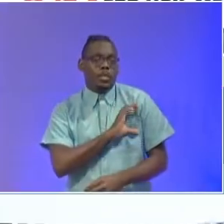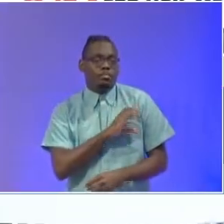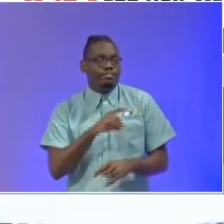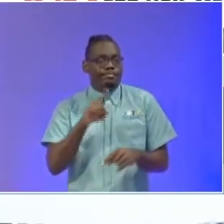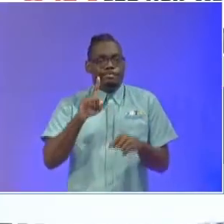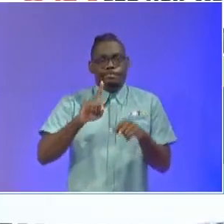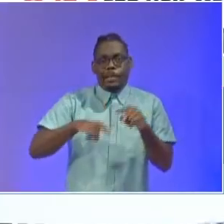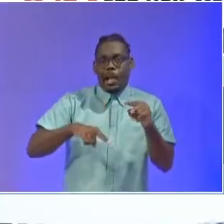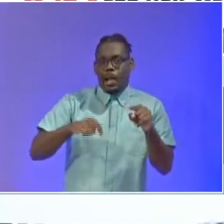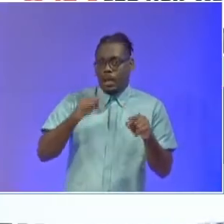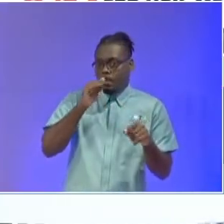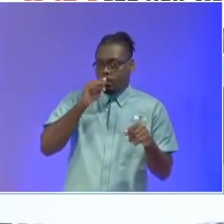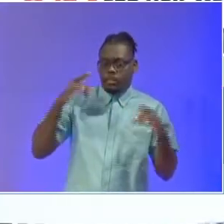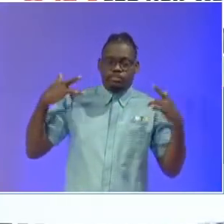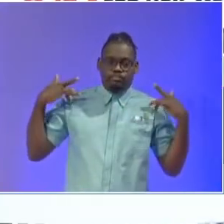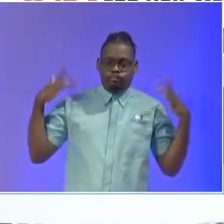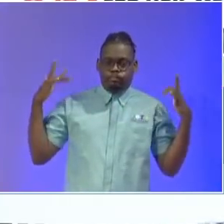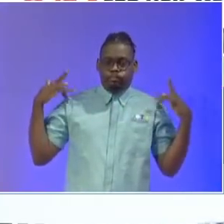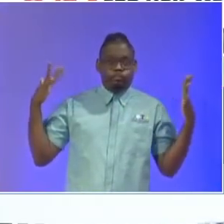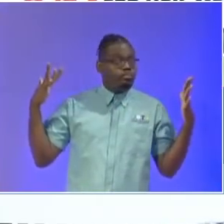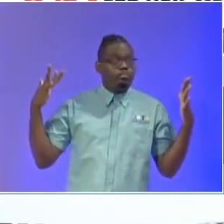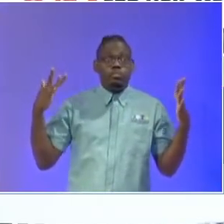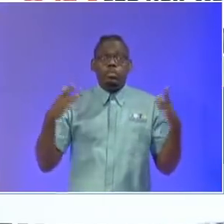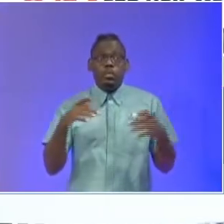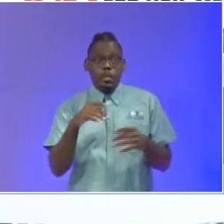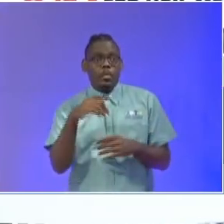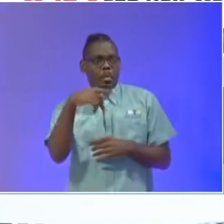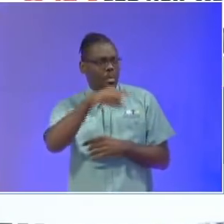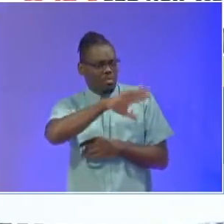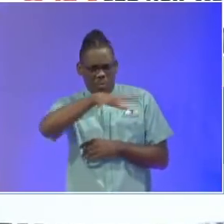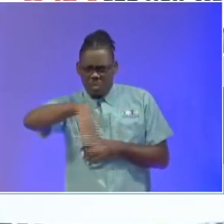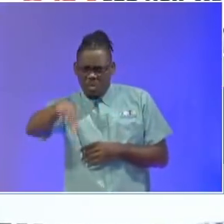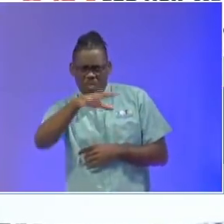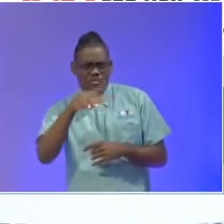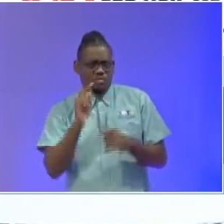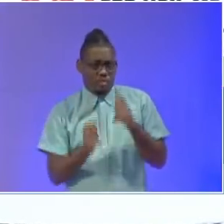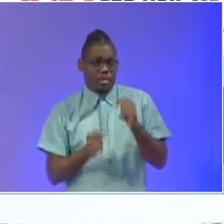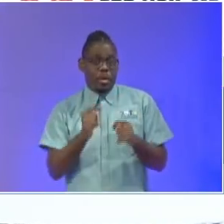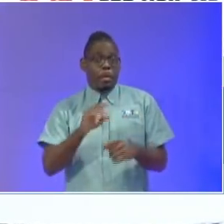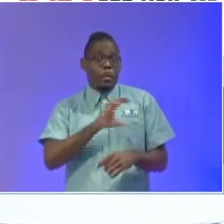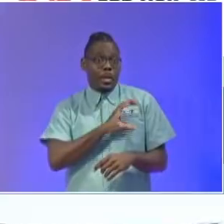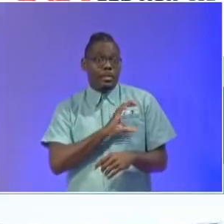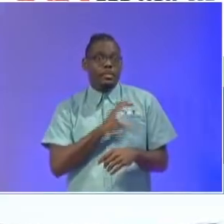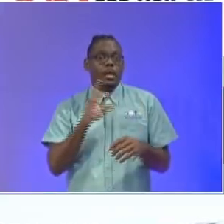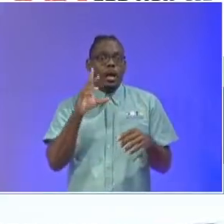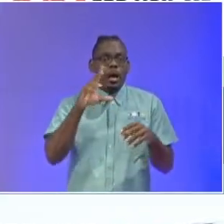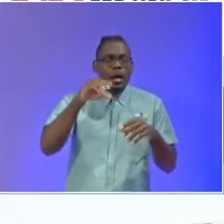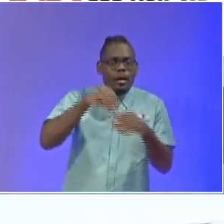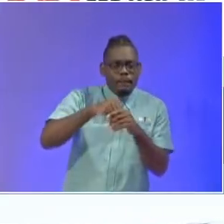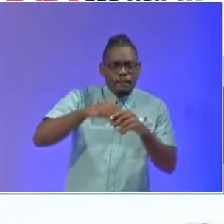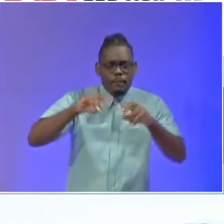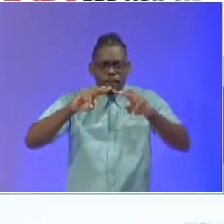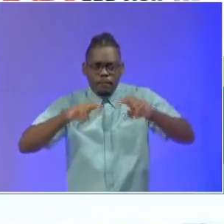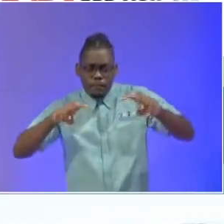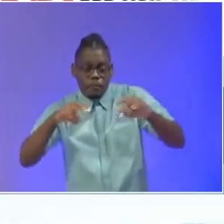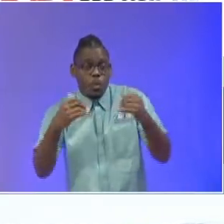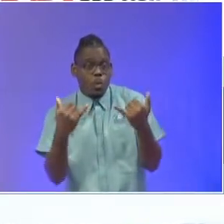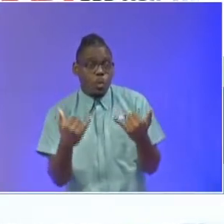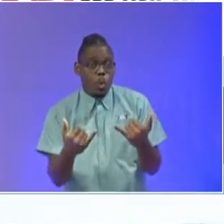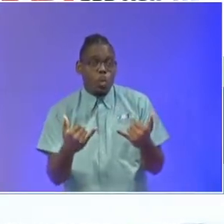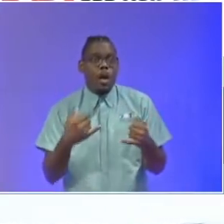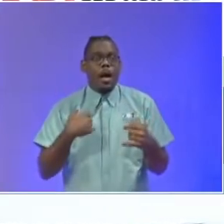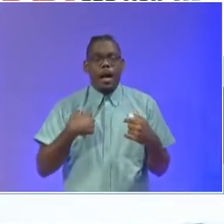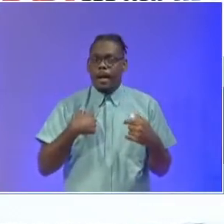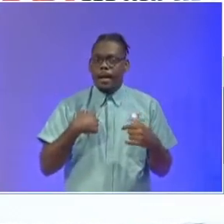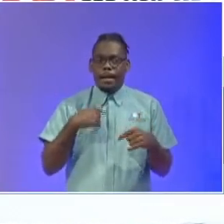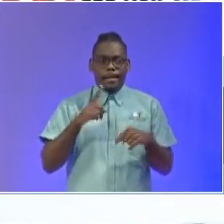the TTPS is involved, and let's let their investigation evolve. But I would not be